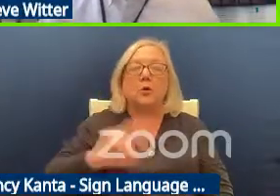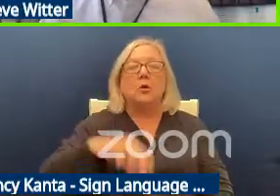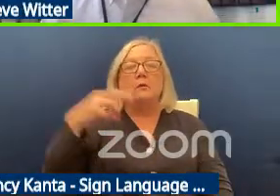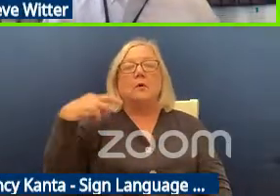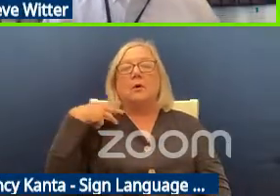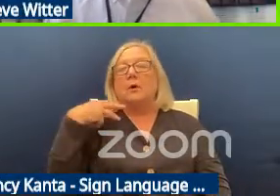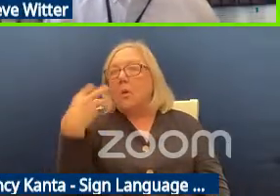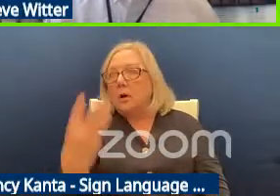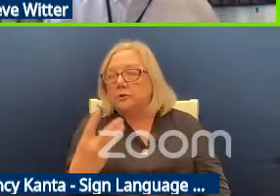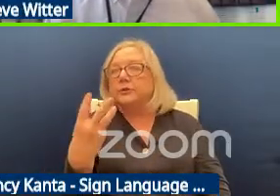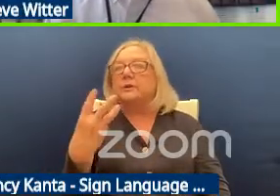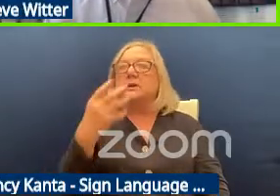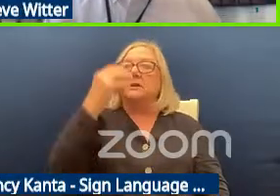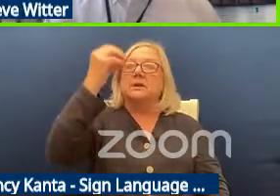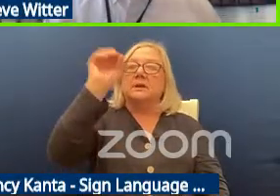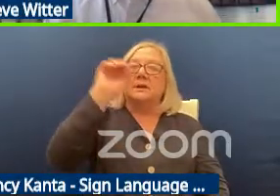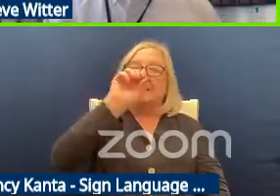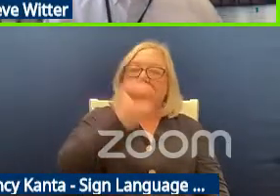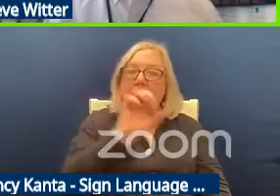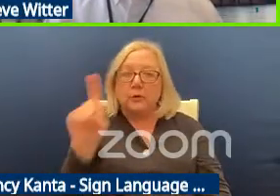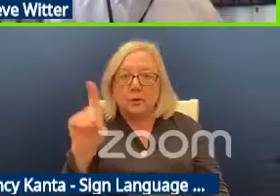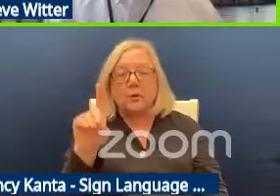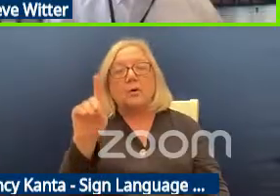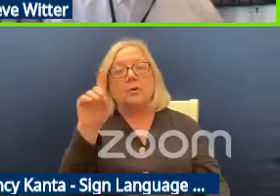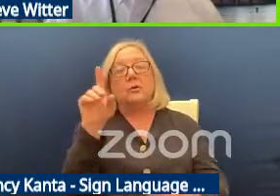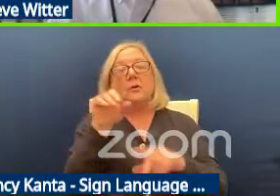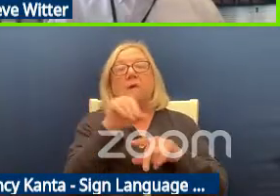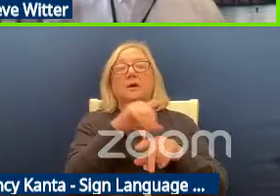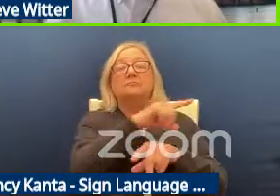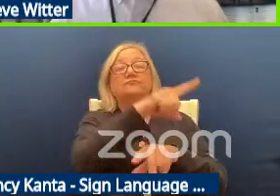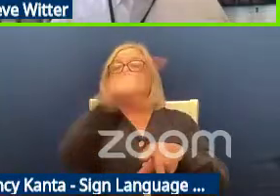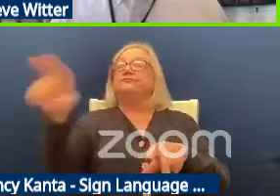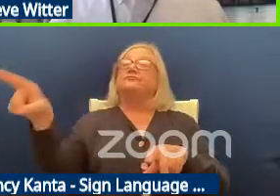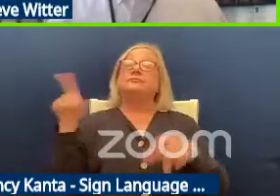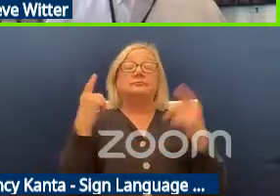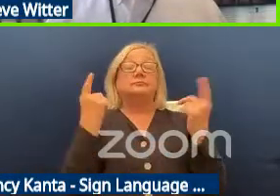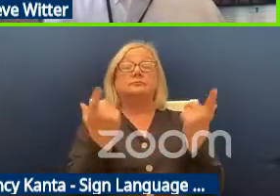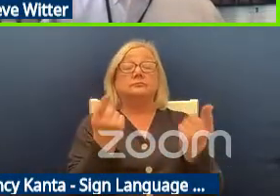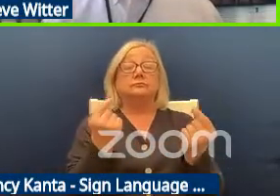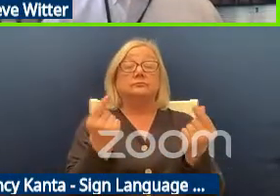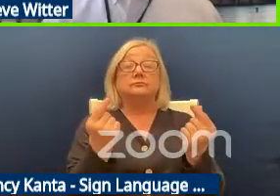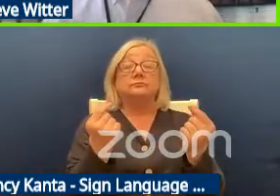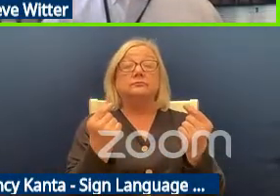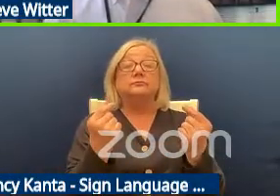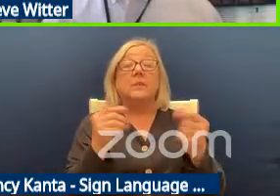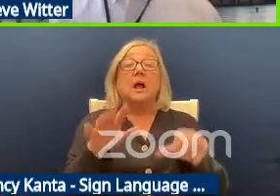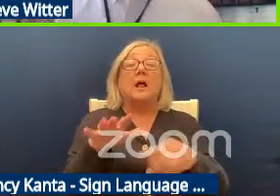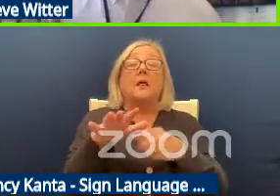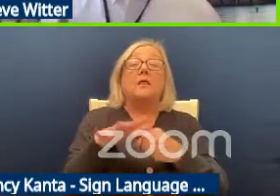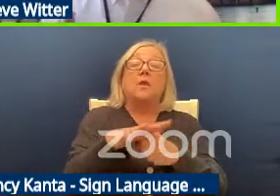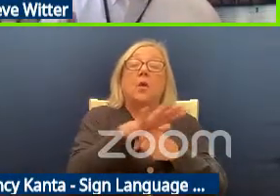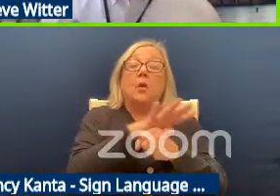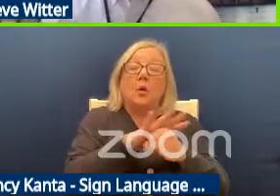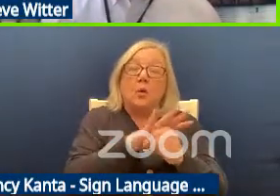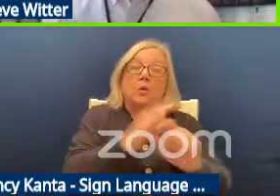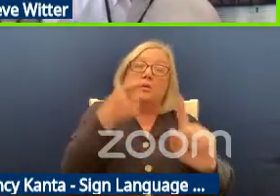Dakota. What it does is it seeks to strip out those local specific transit and